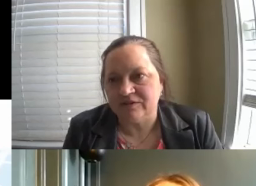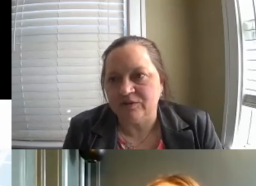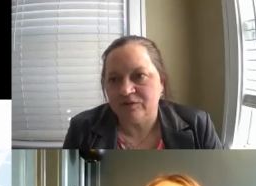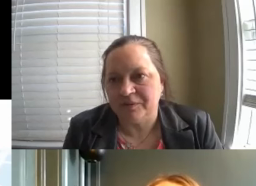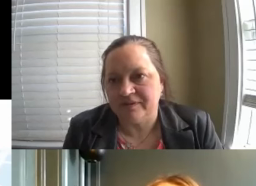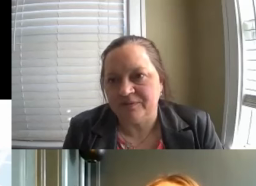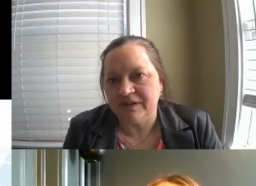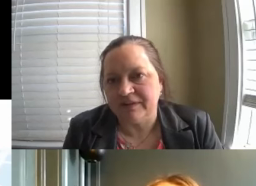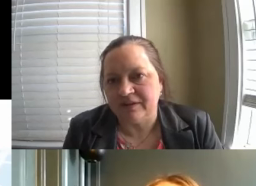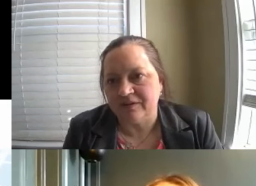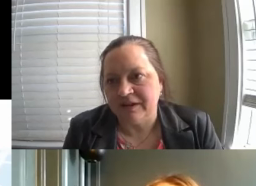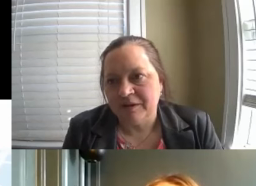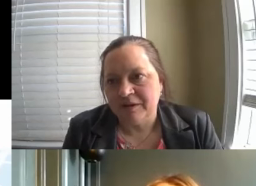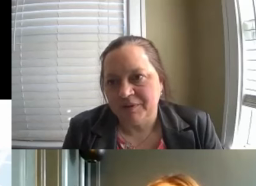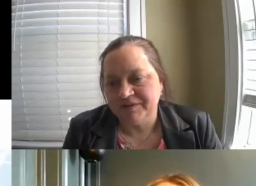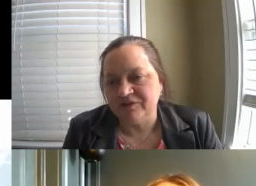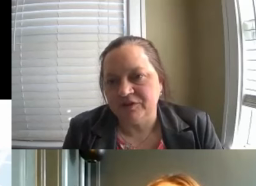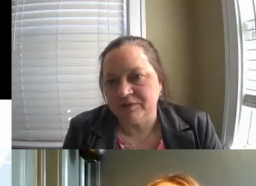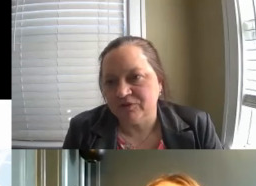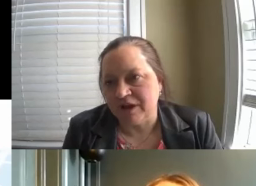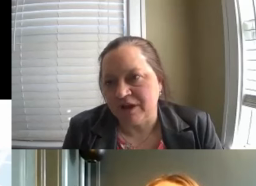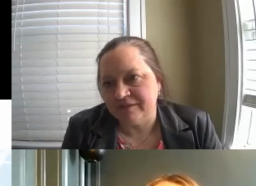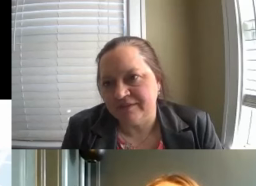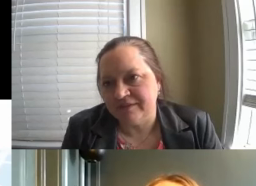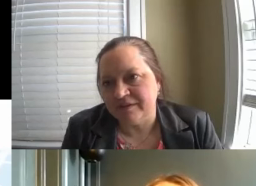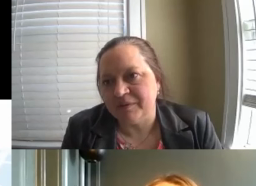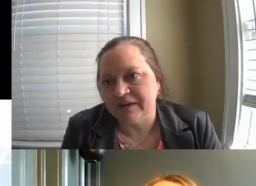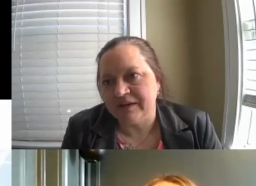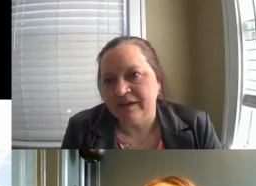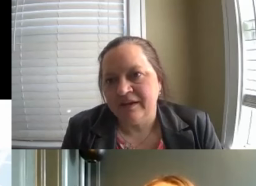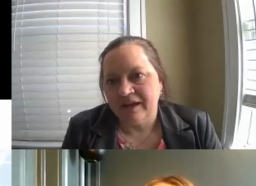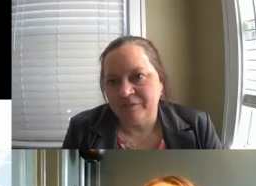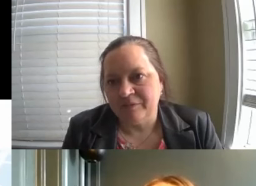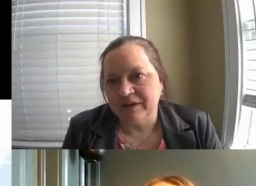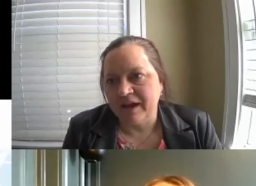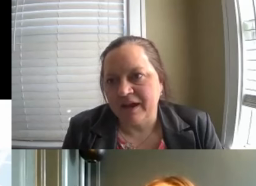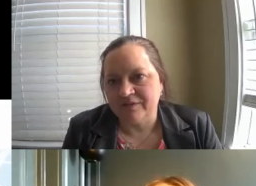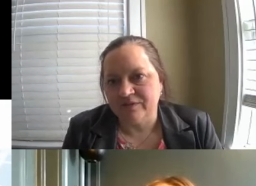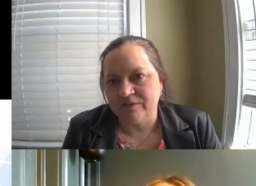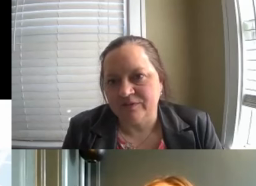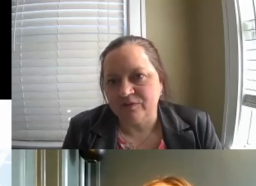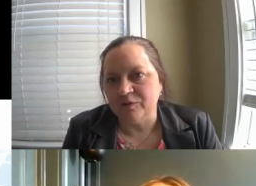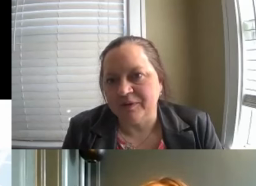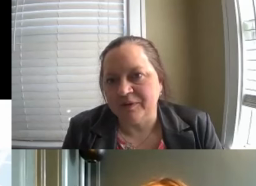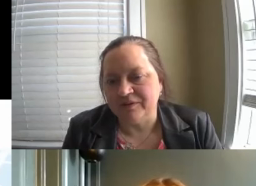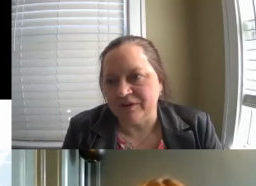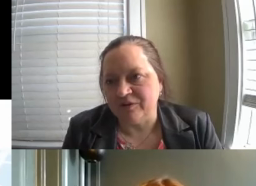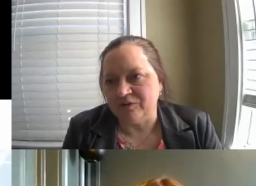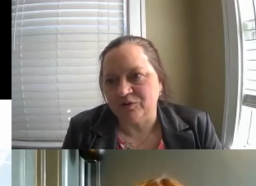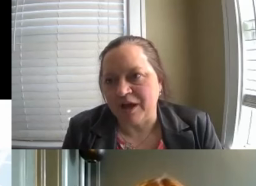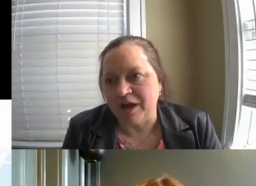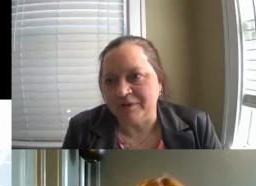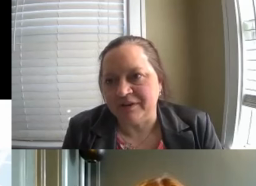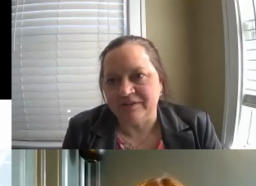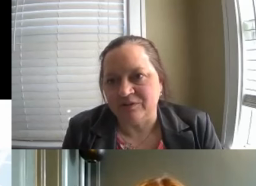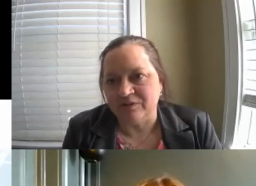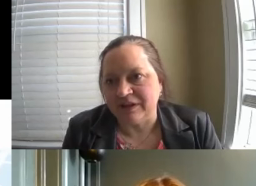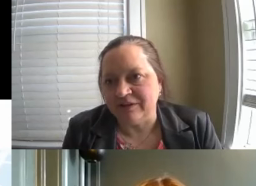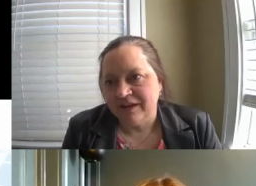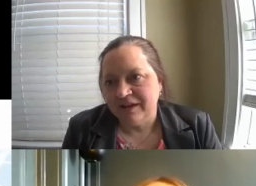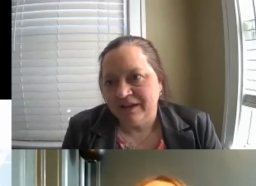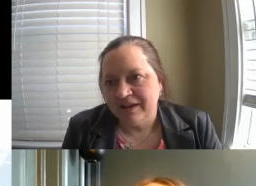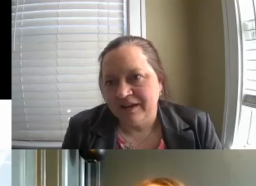really too specific that could potentially re-traumatize somebody. And kind of just assume that there's, you know, trauma in